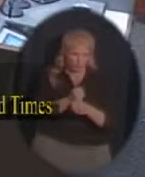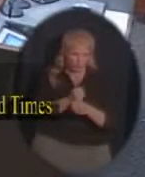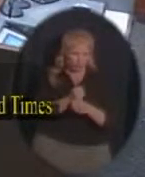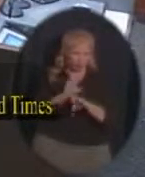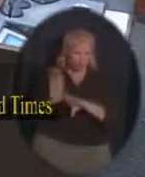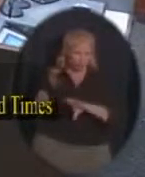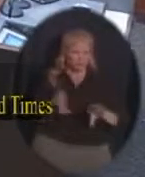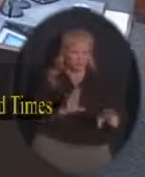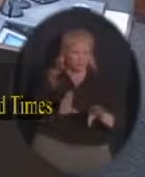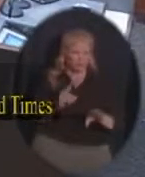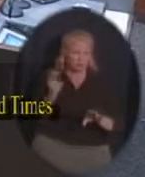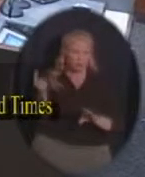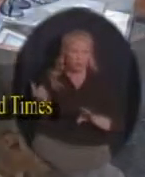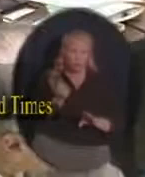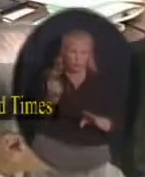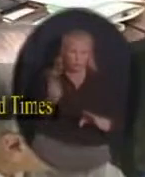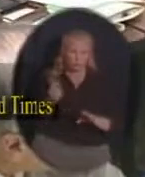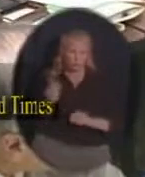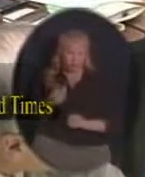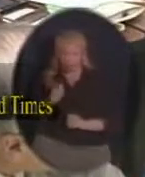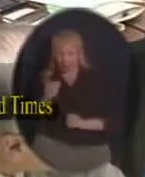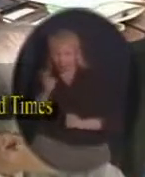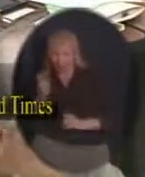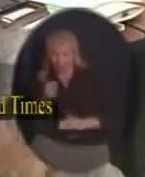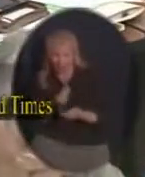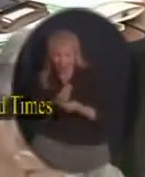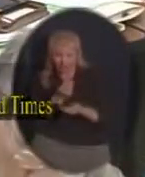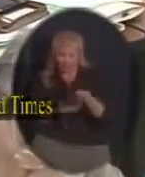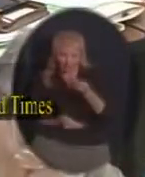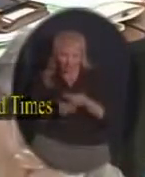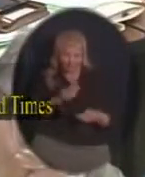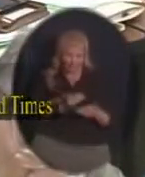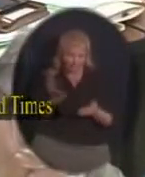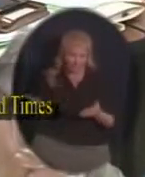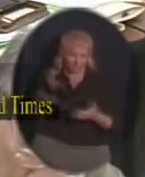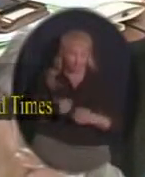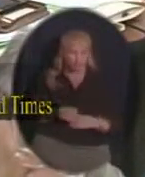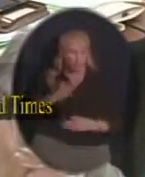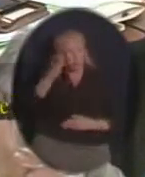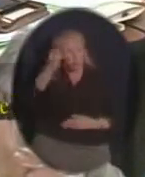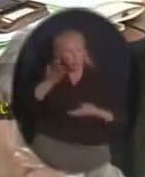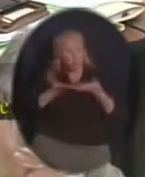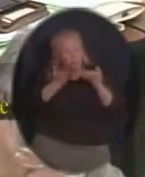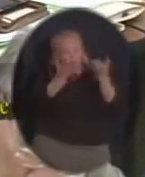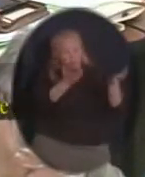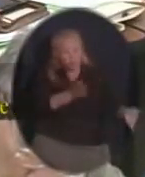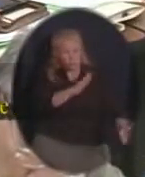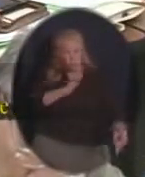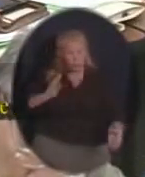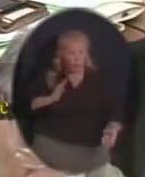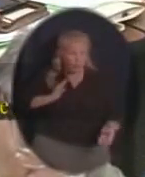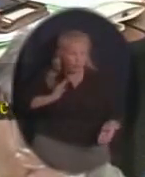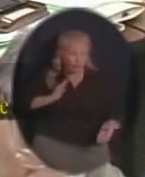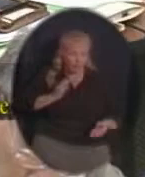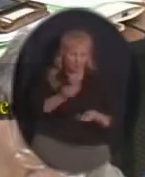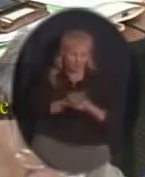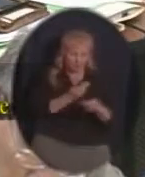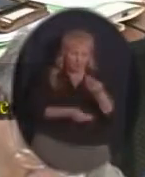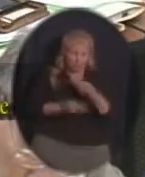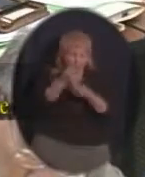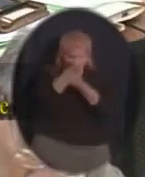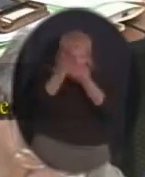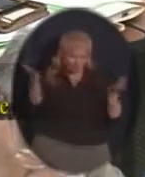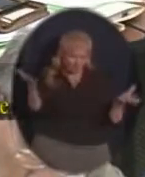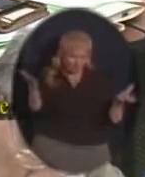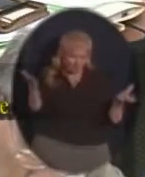work? We will be providing the board with additional budget information. At that time, hopefully,